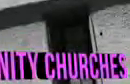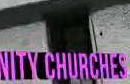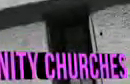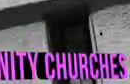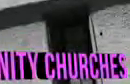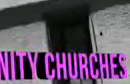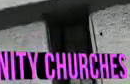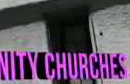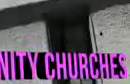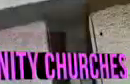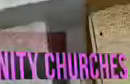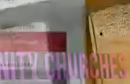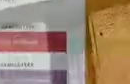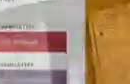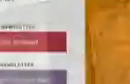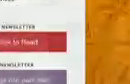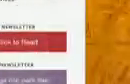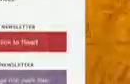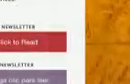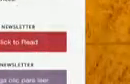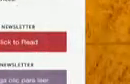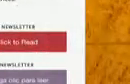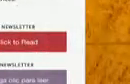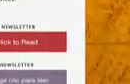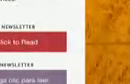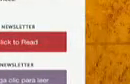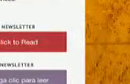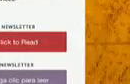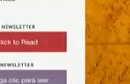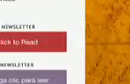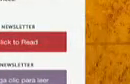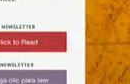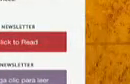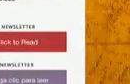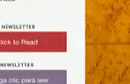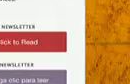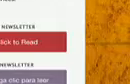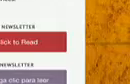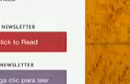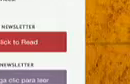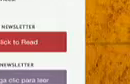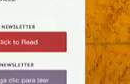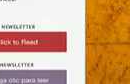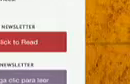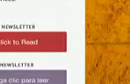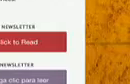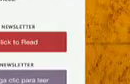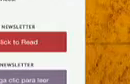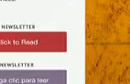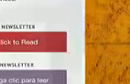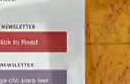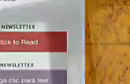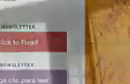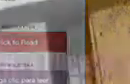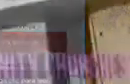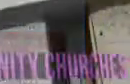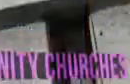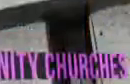Thank you for joining us today. By participating with us online, you are an extension of this church's membership